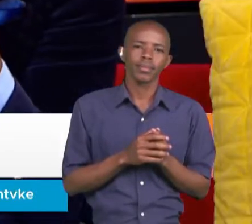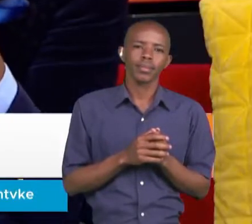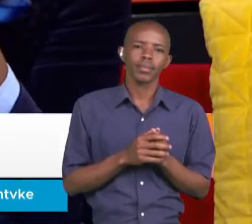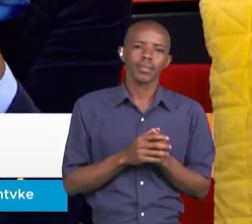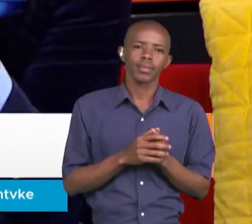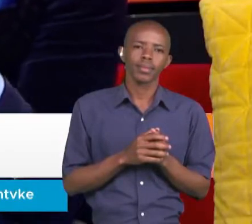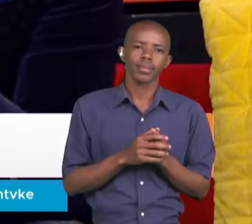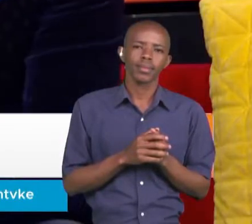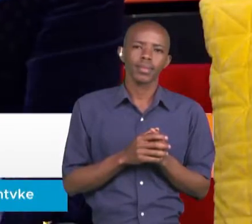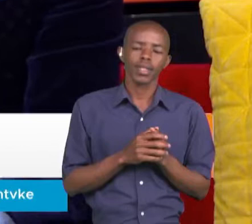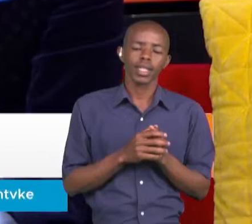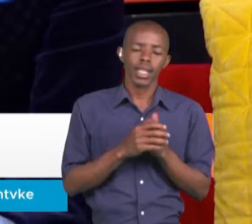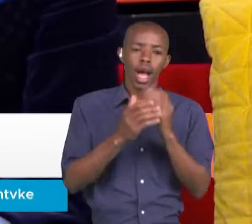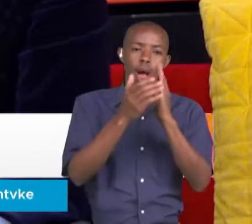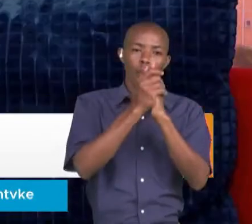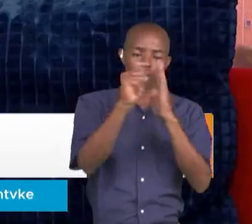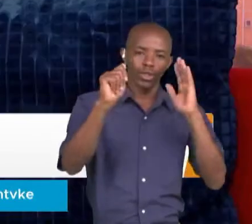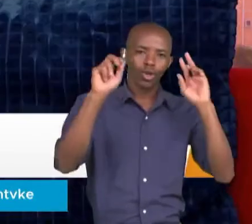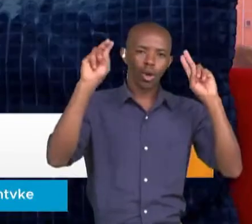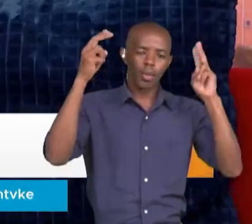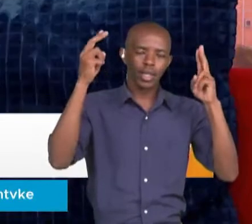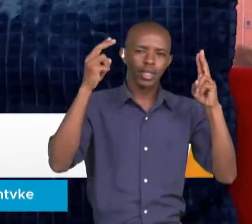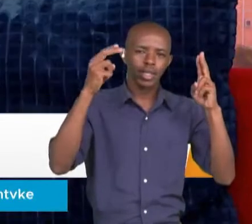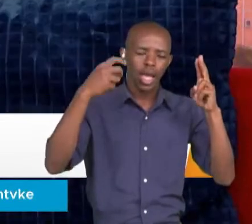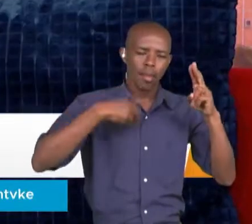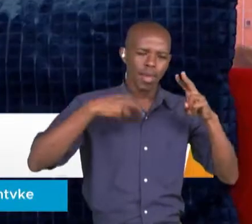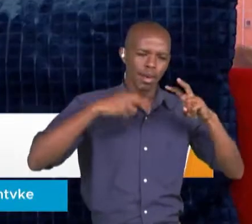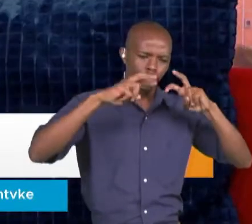Wow, okay. Back to professional matters. Mm. I'm investigating